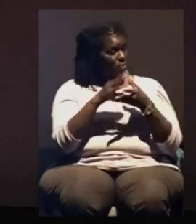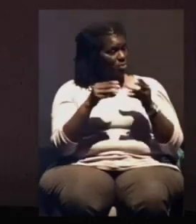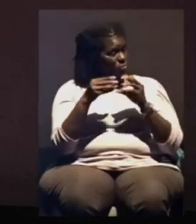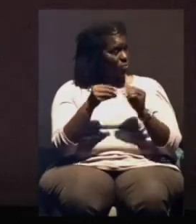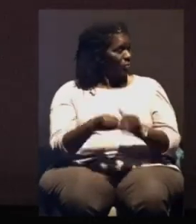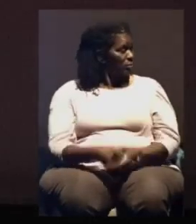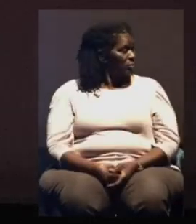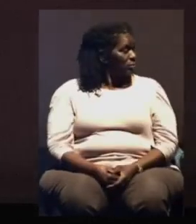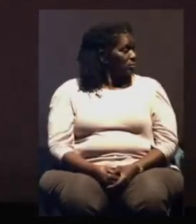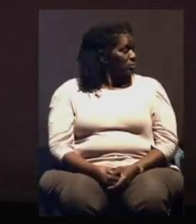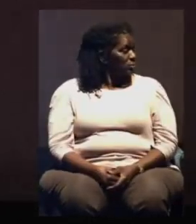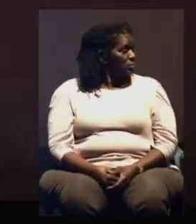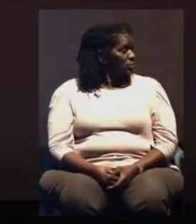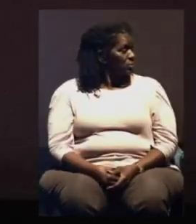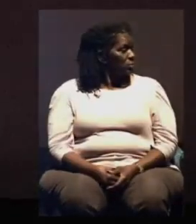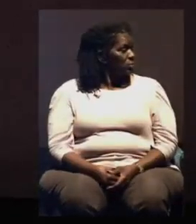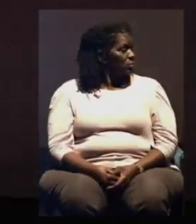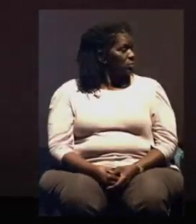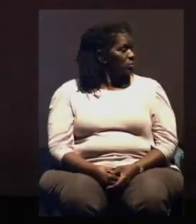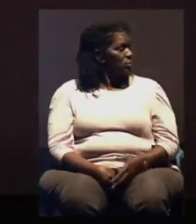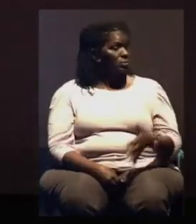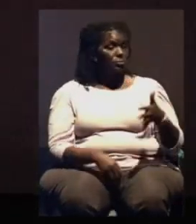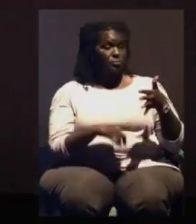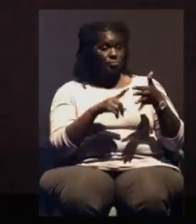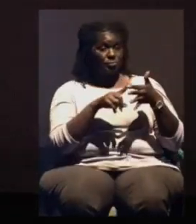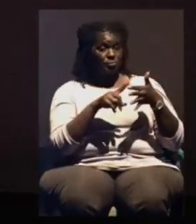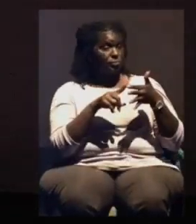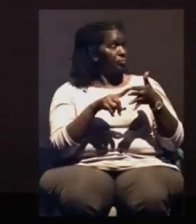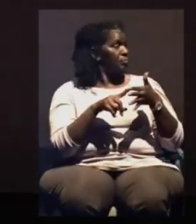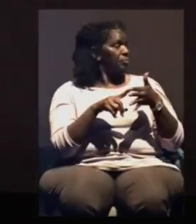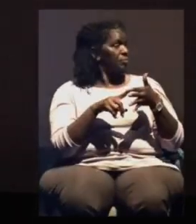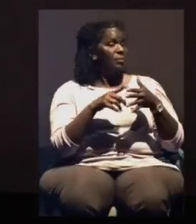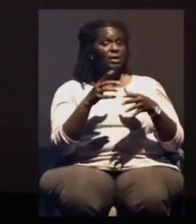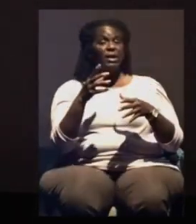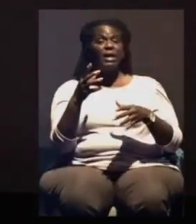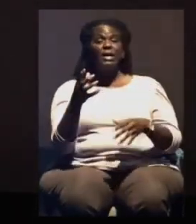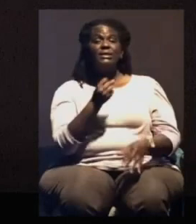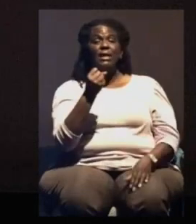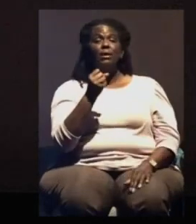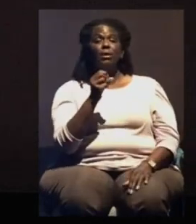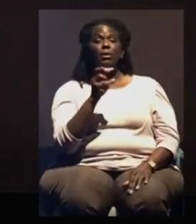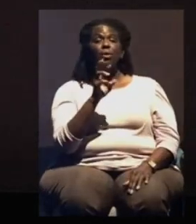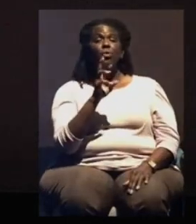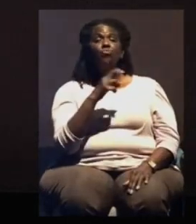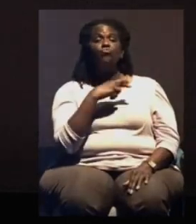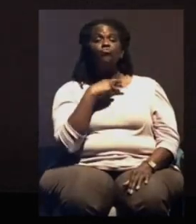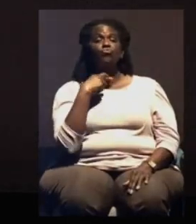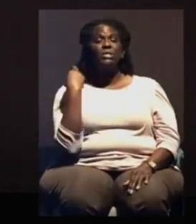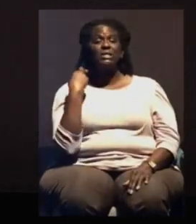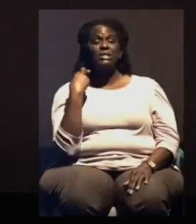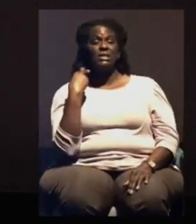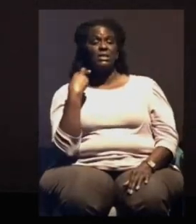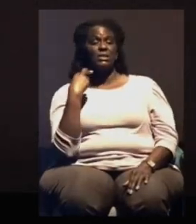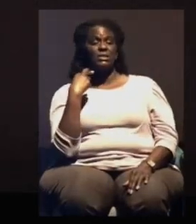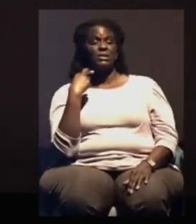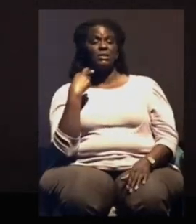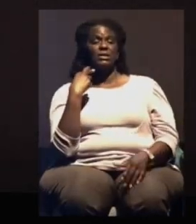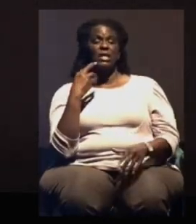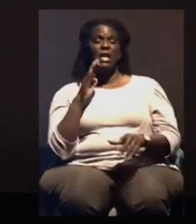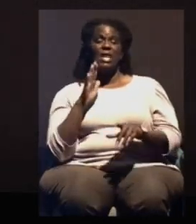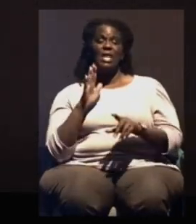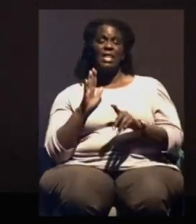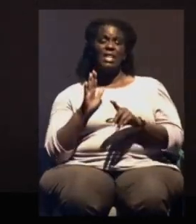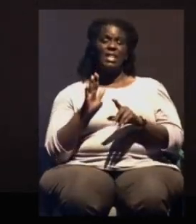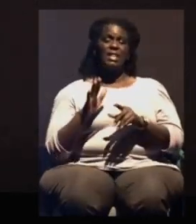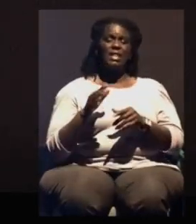point. Because number two, point number two is take a risk. Lean into discomfort.